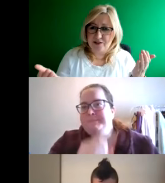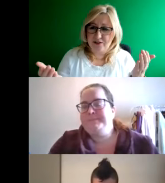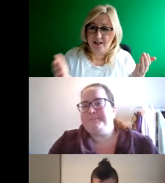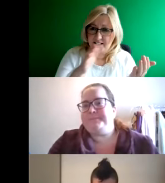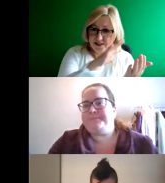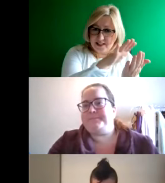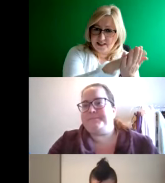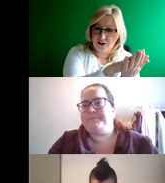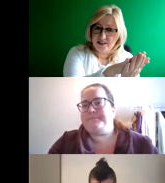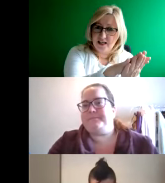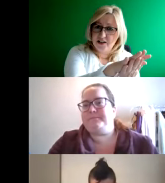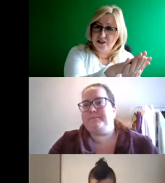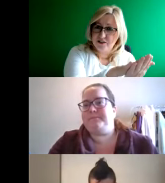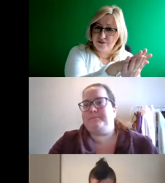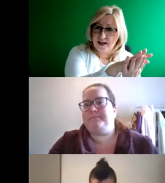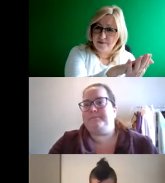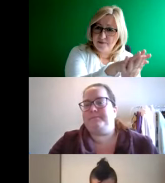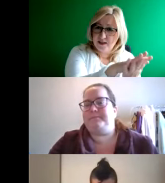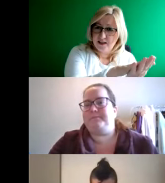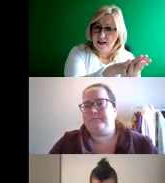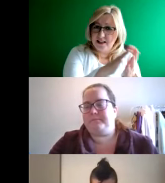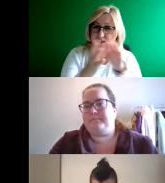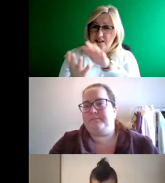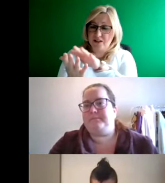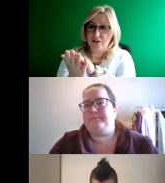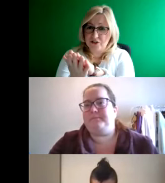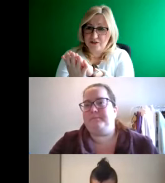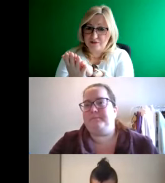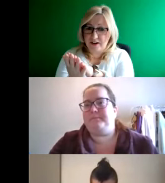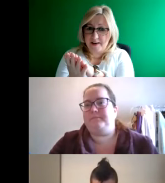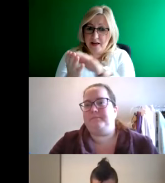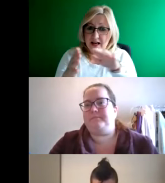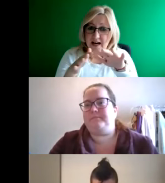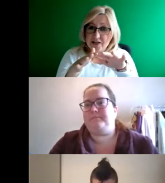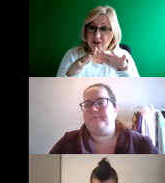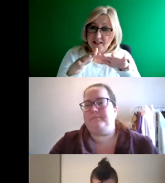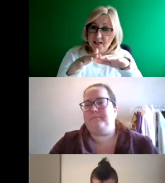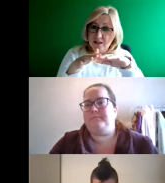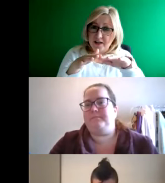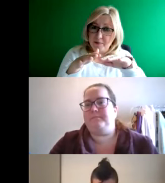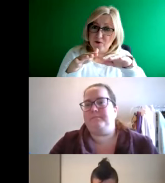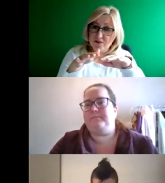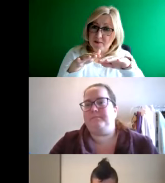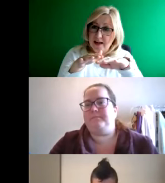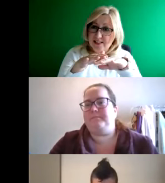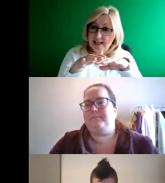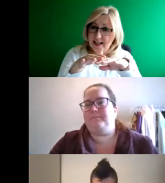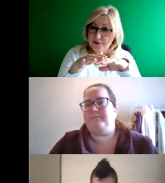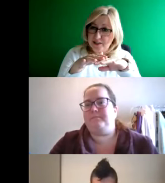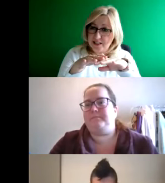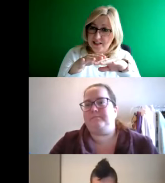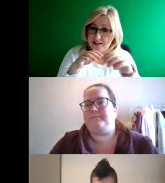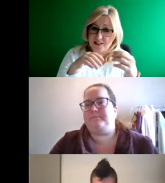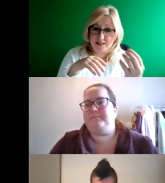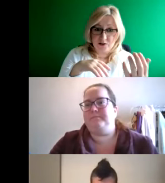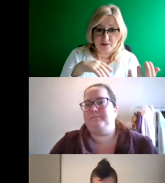So you've got, as you said, like the ideological frame and the cultural frame, and you've got, okay, both of them have sign